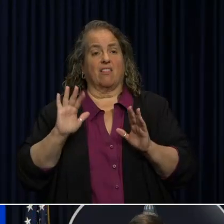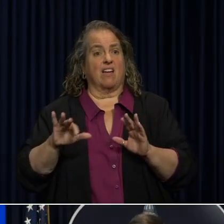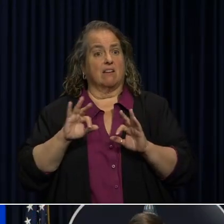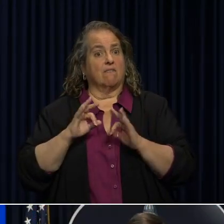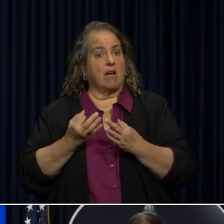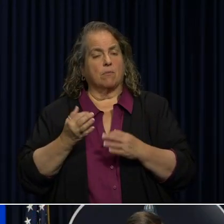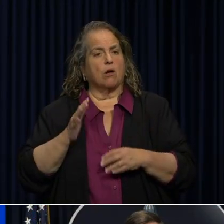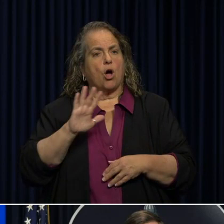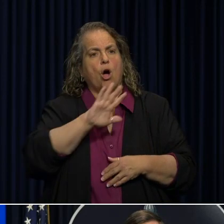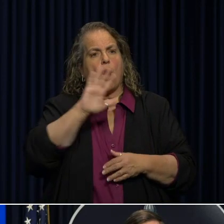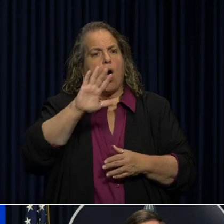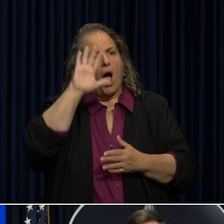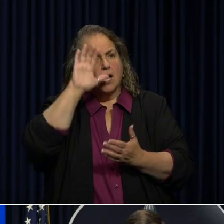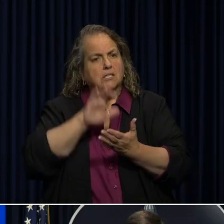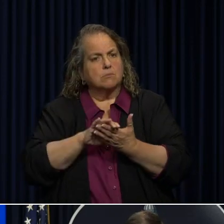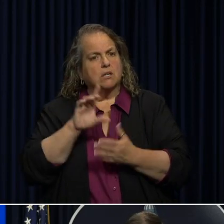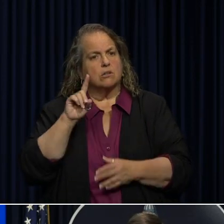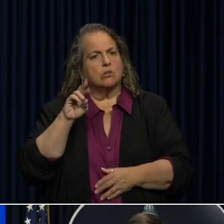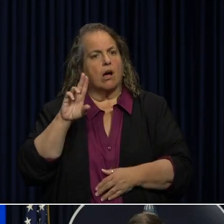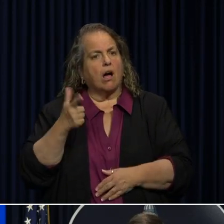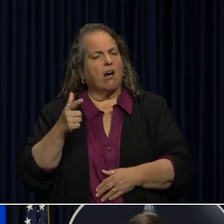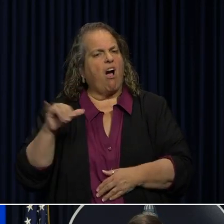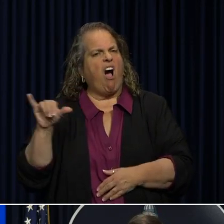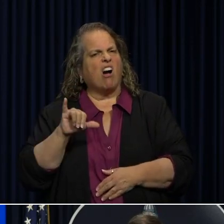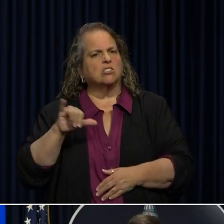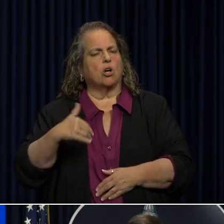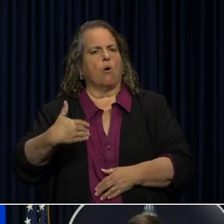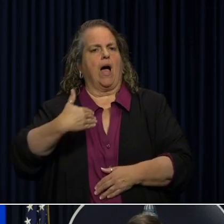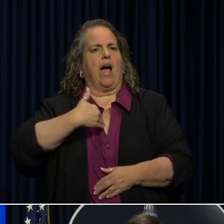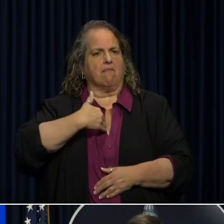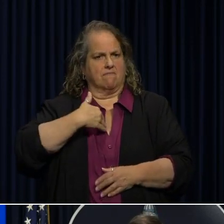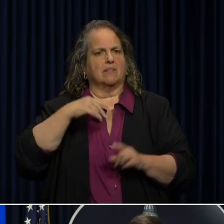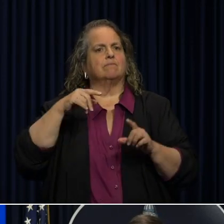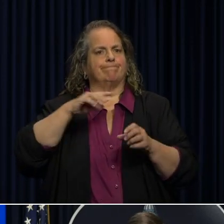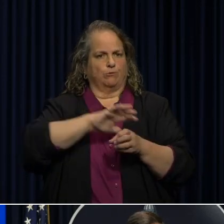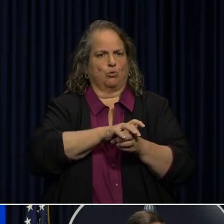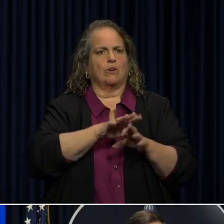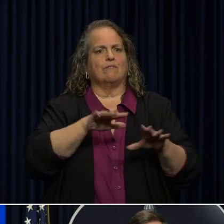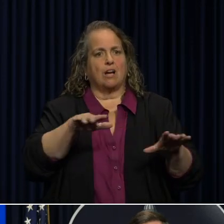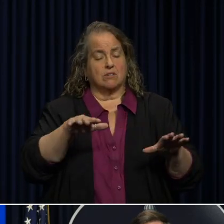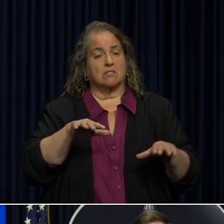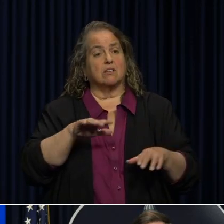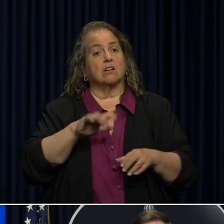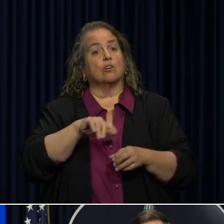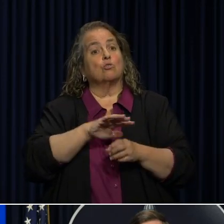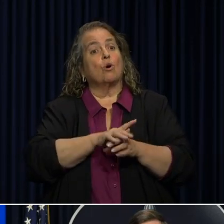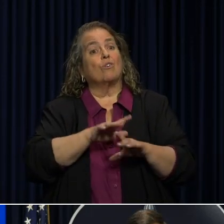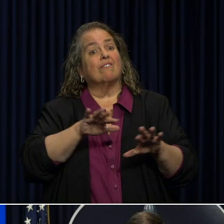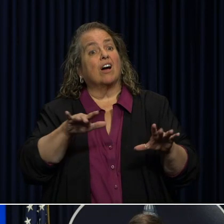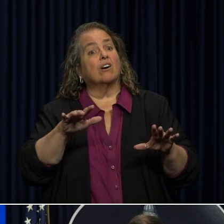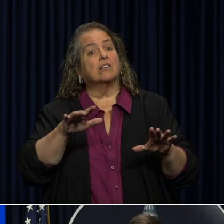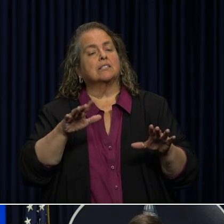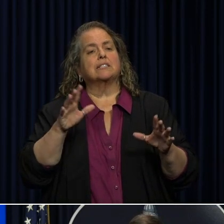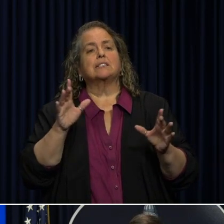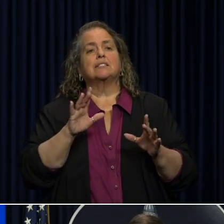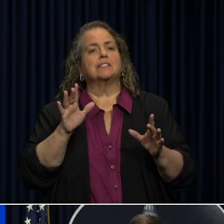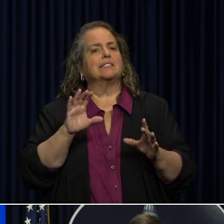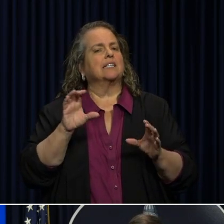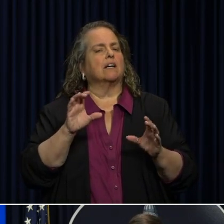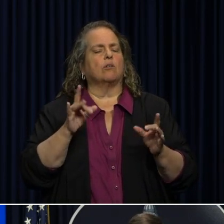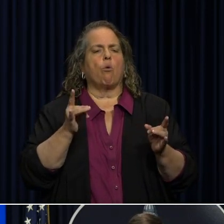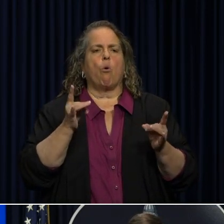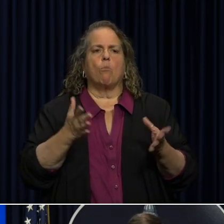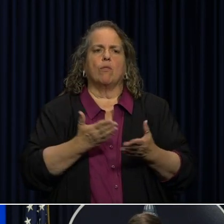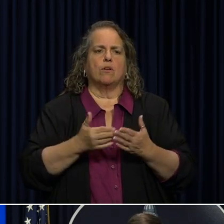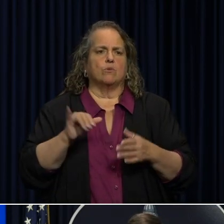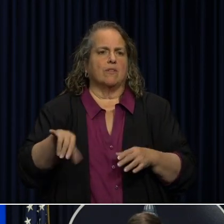that her husband, Doug, had also tested positive. And the coronavirus has done something unthinkable to this family. They've